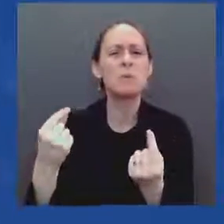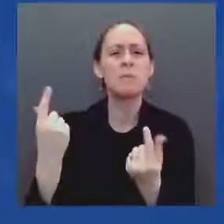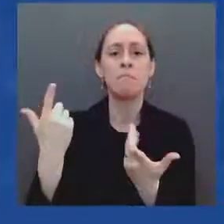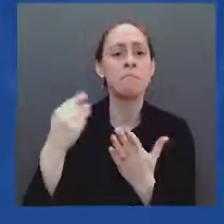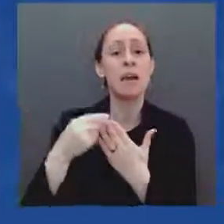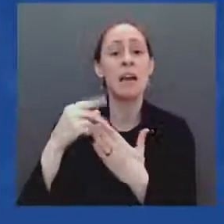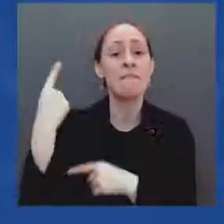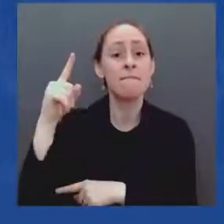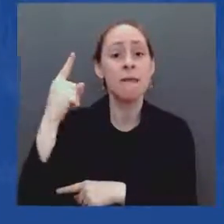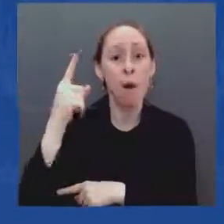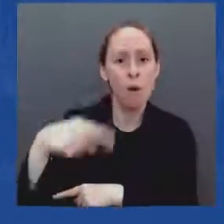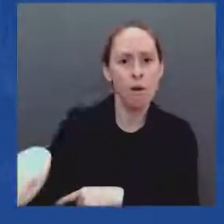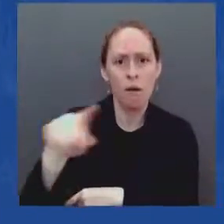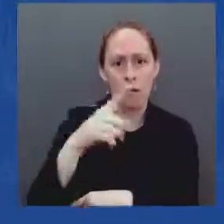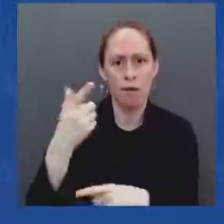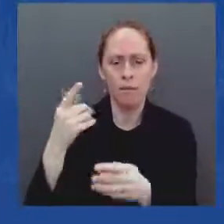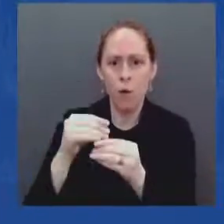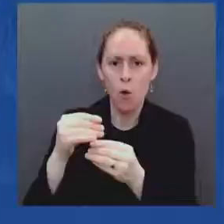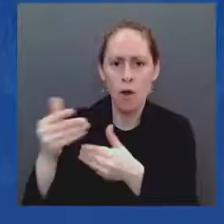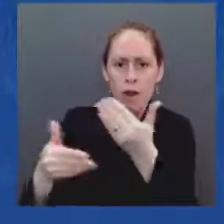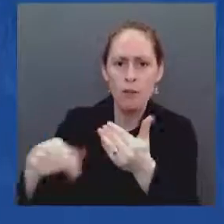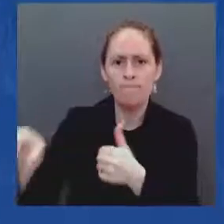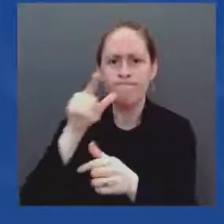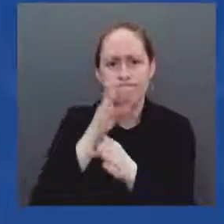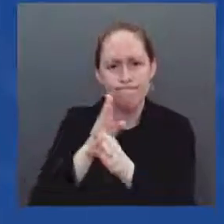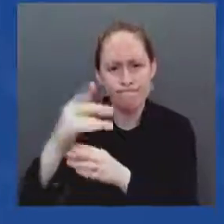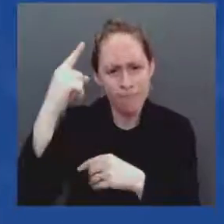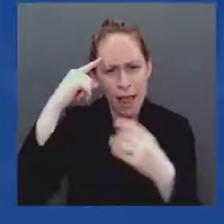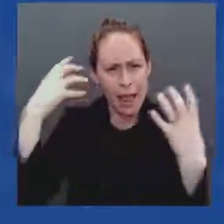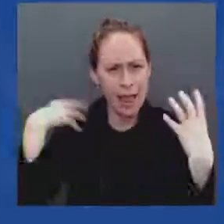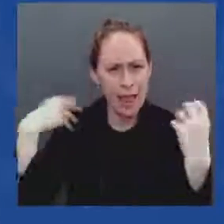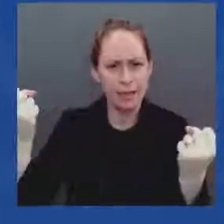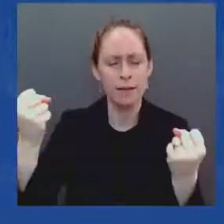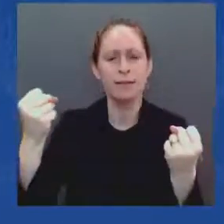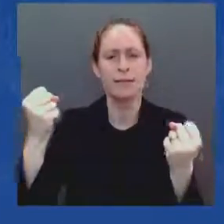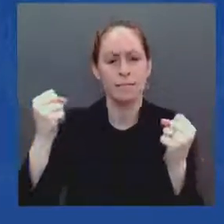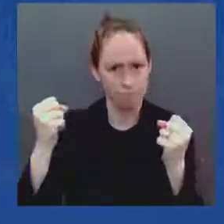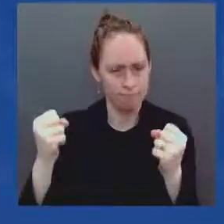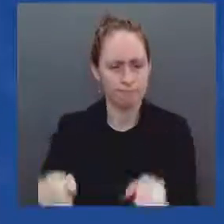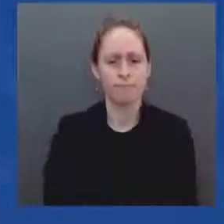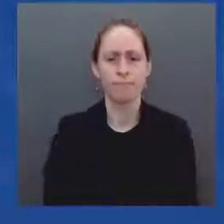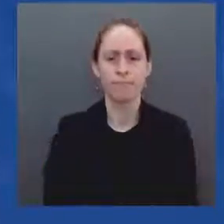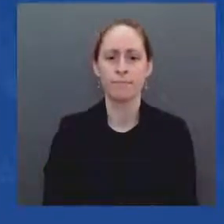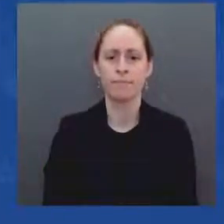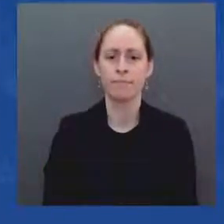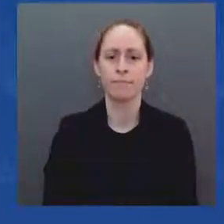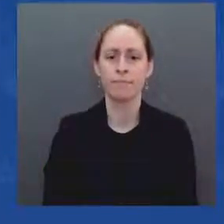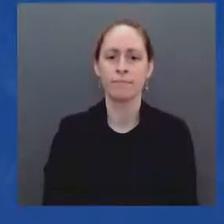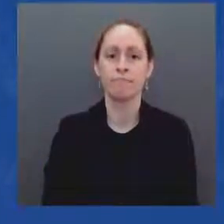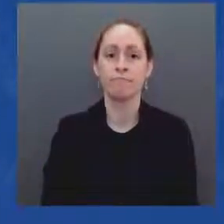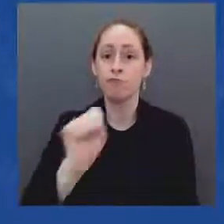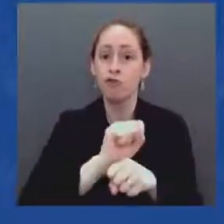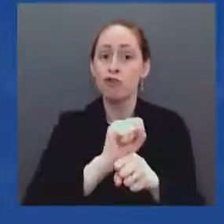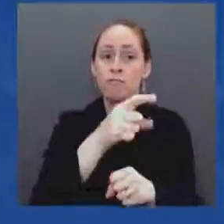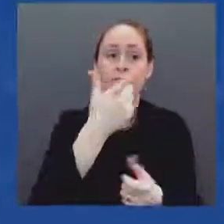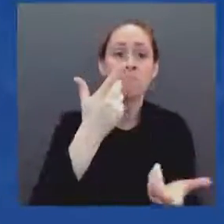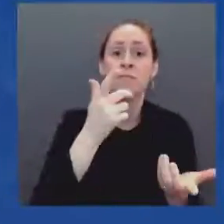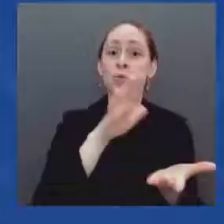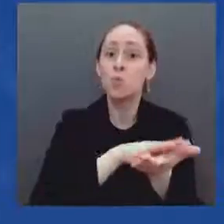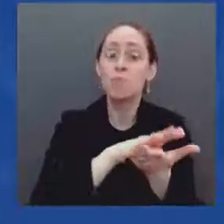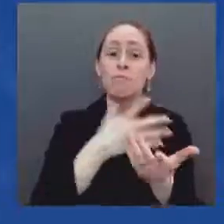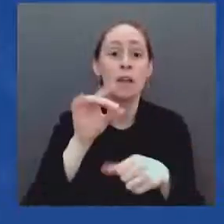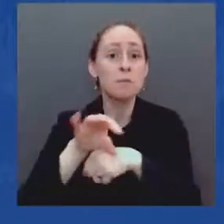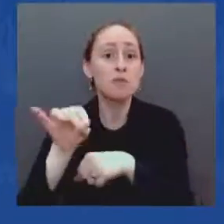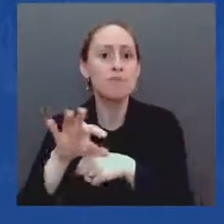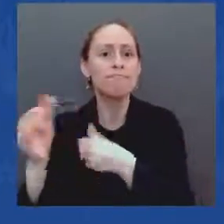And already 27 states have announced they're using over $14 billion in the American Rescue Plan funds to